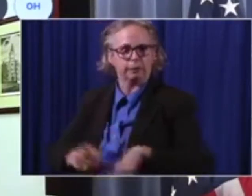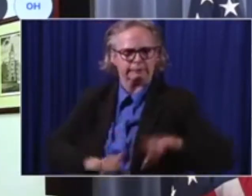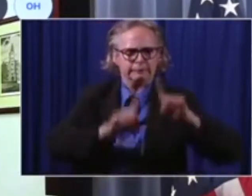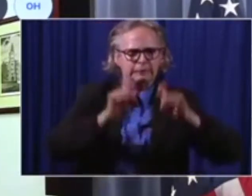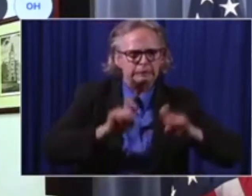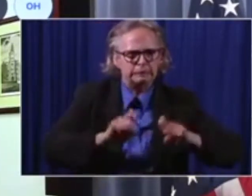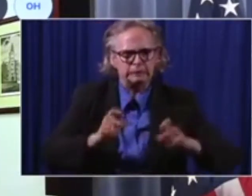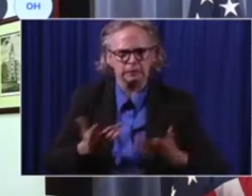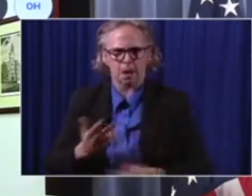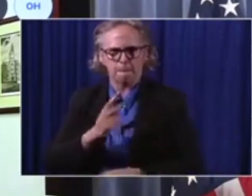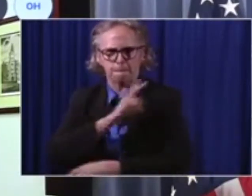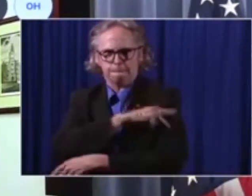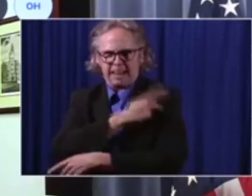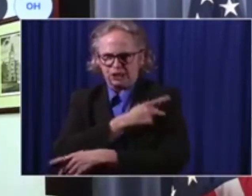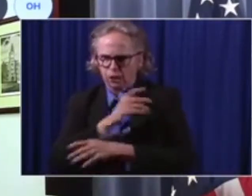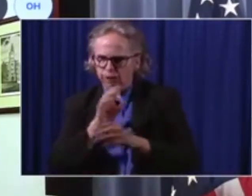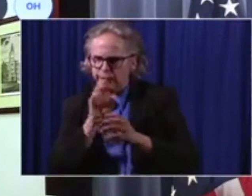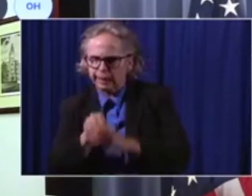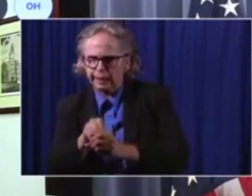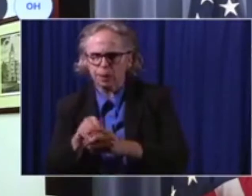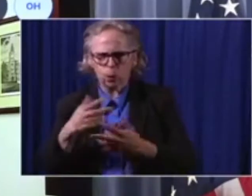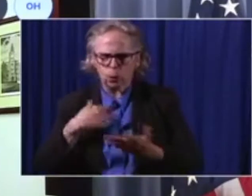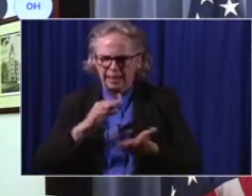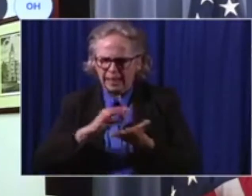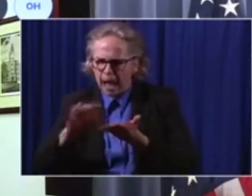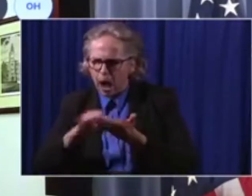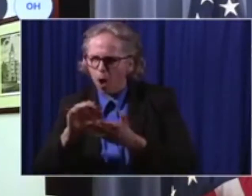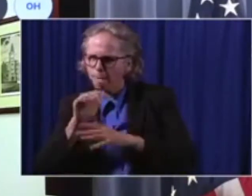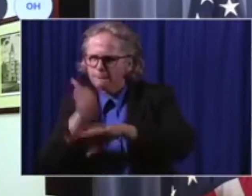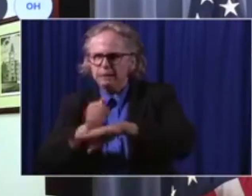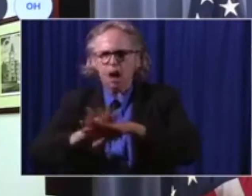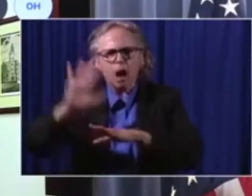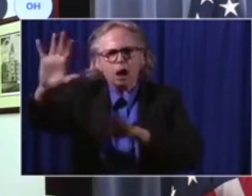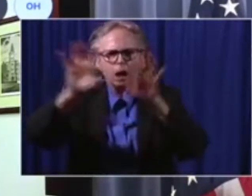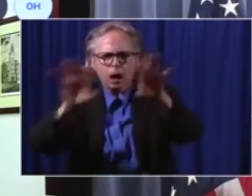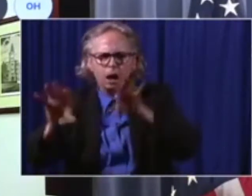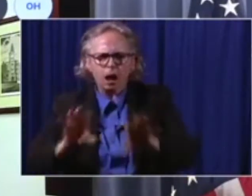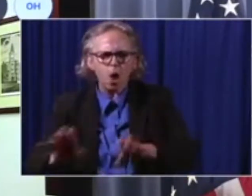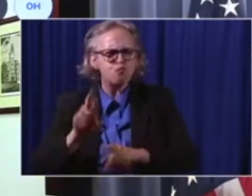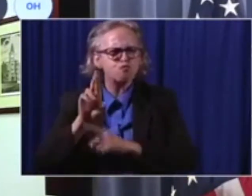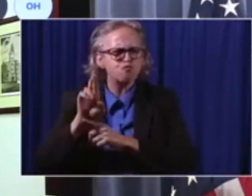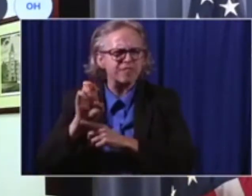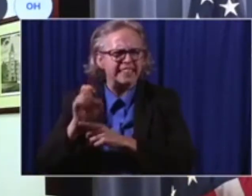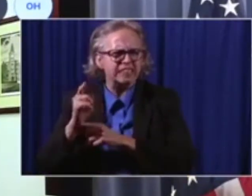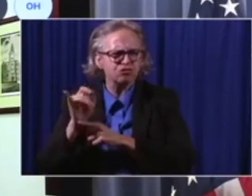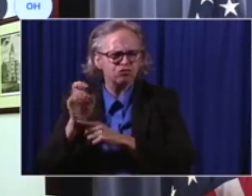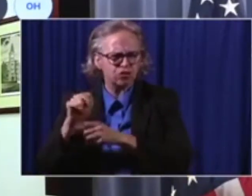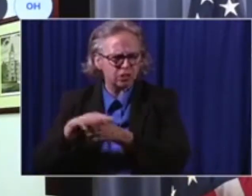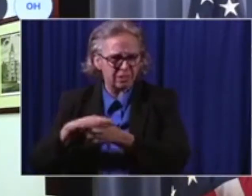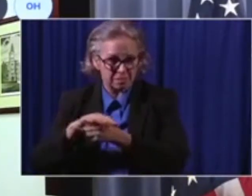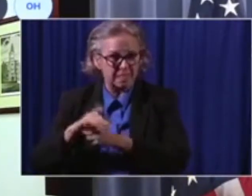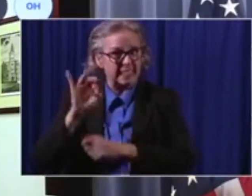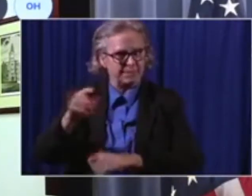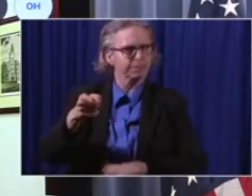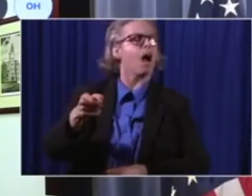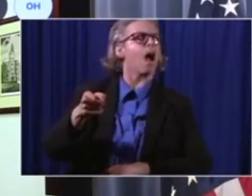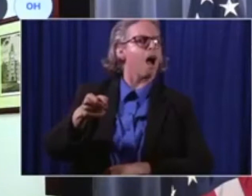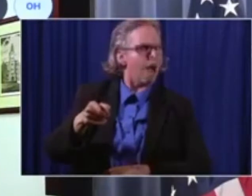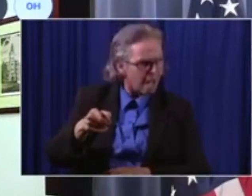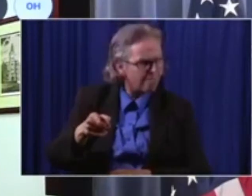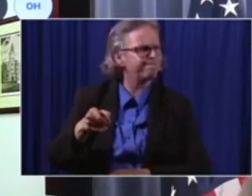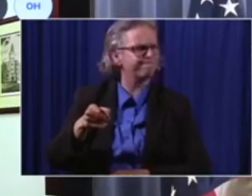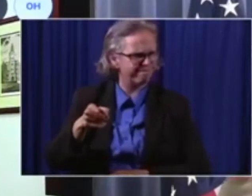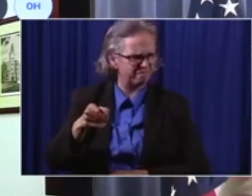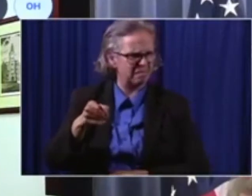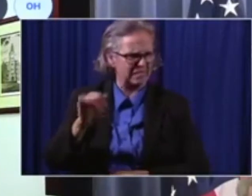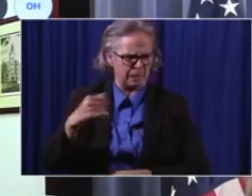patients. So we look across those 8 regions, and if any region has had greater than 3 of the last 7 days with